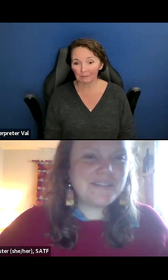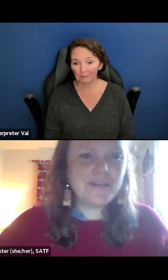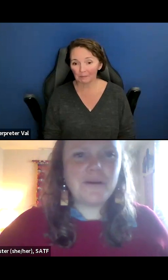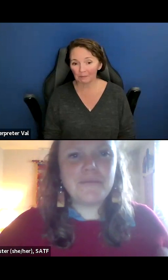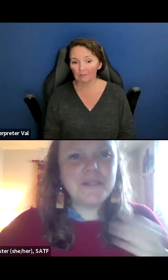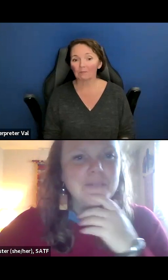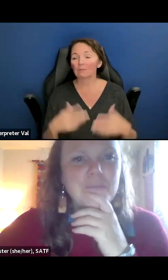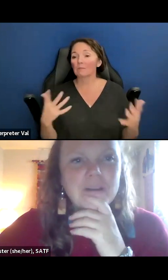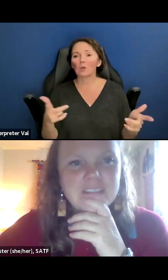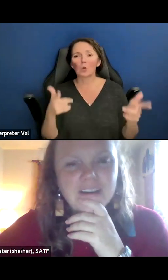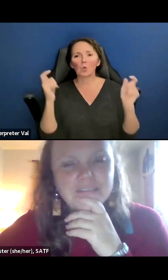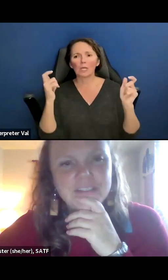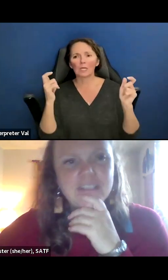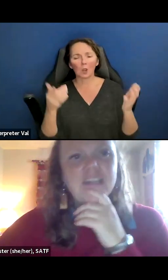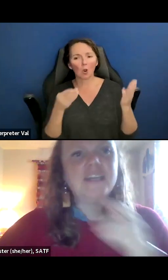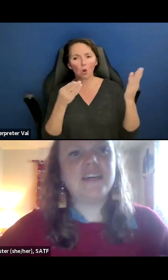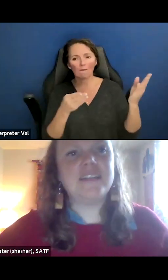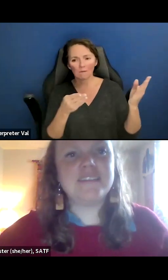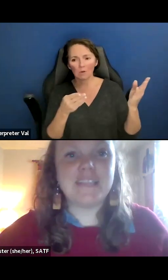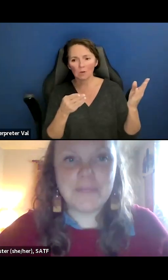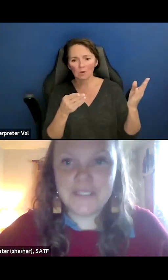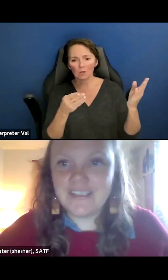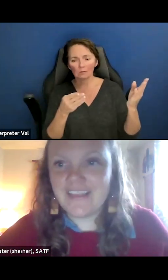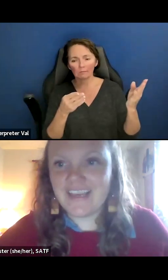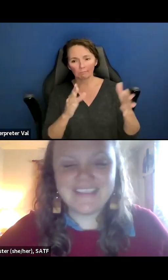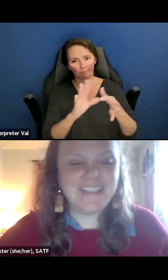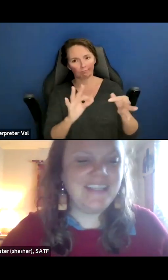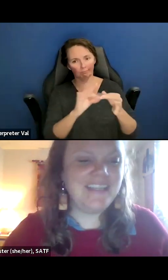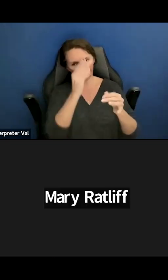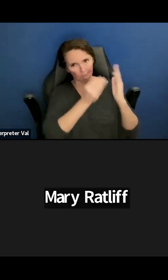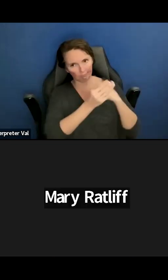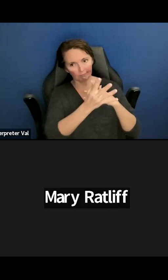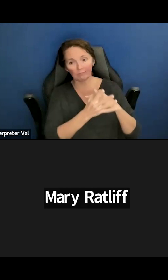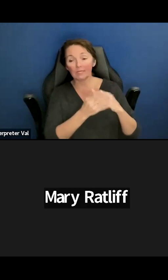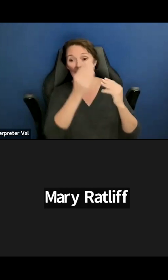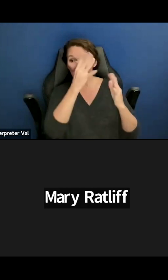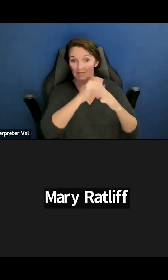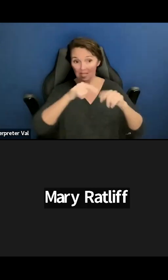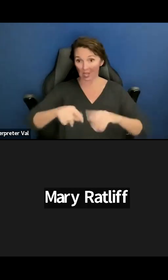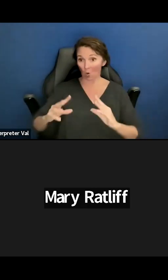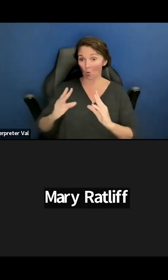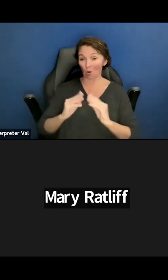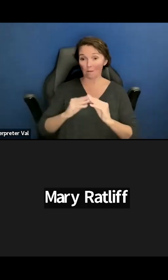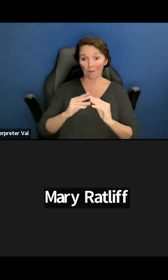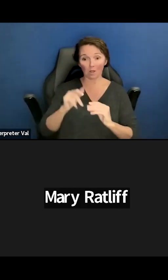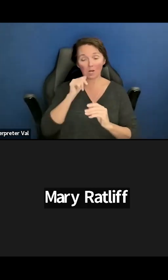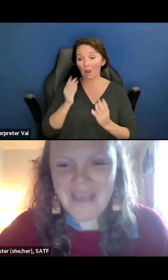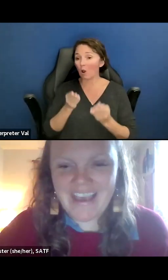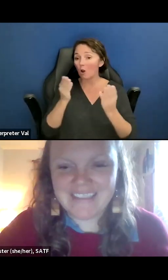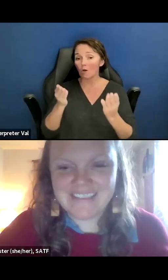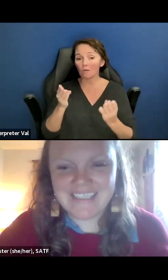Okay. So real quick, wanted to offer a disclaimer that the information in this webinar is not